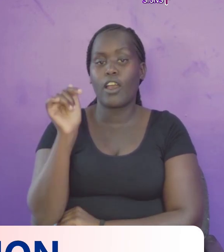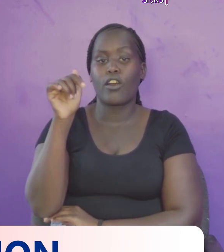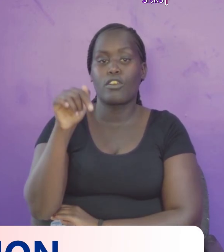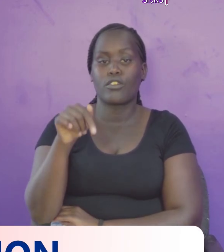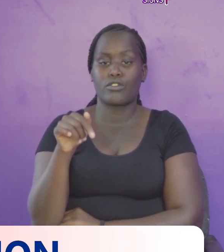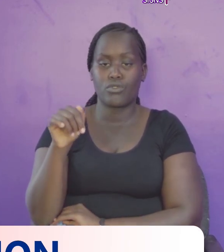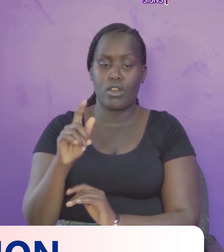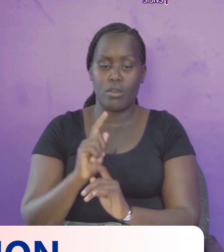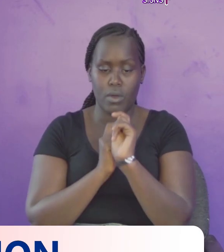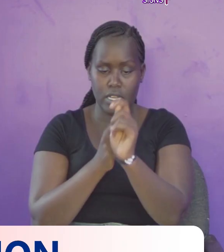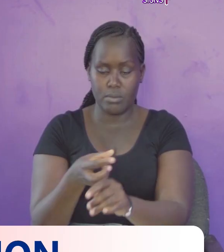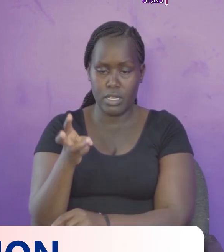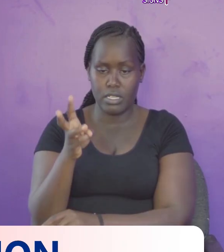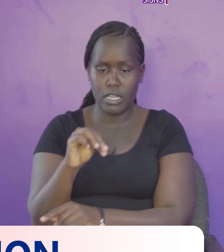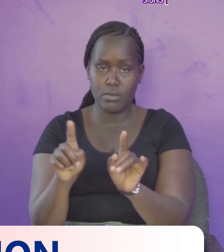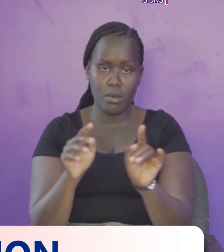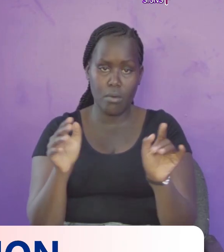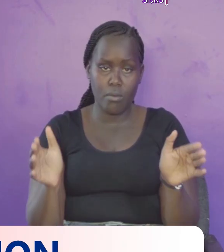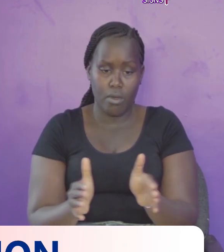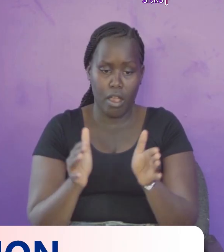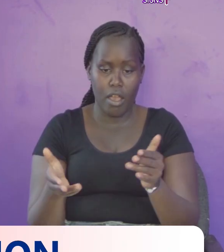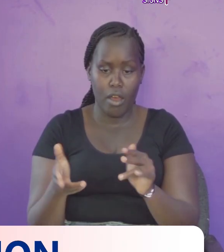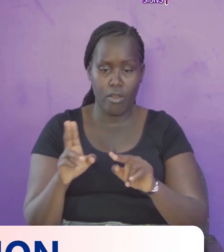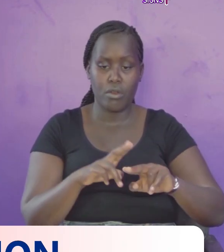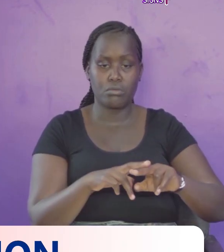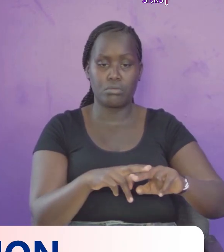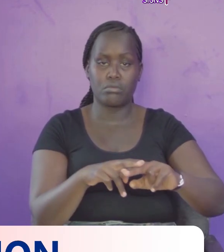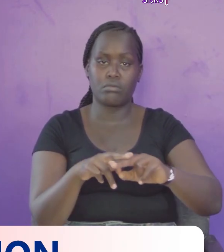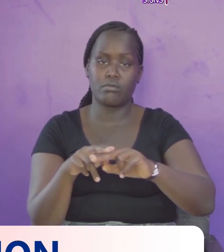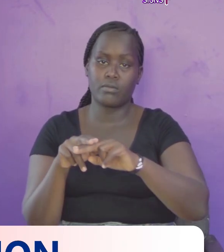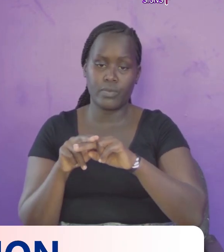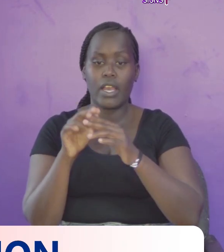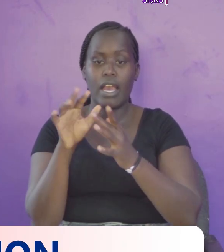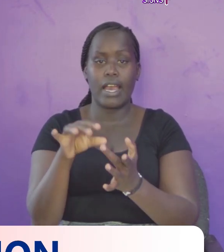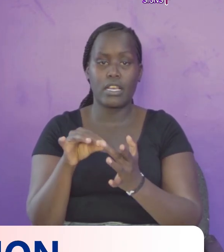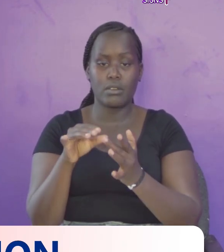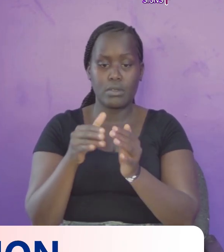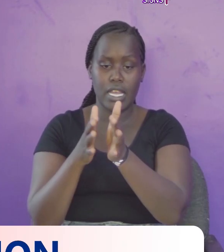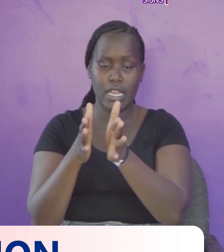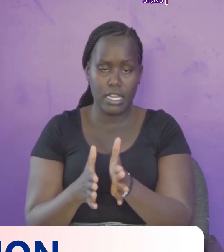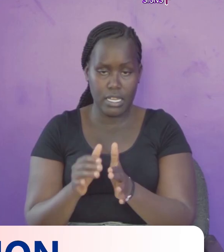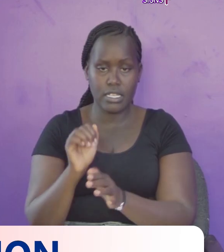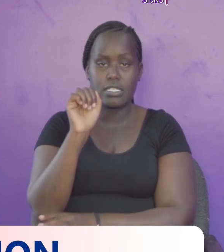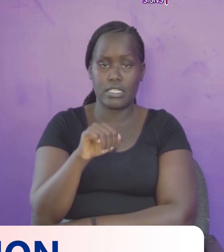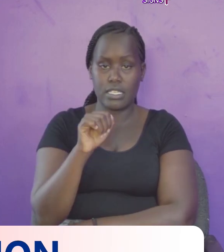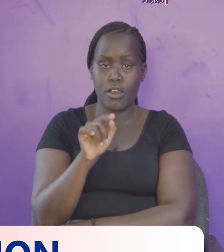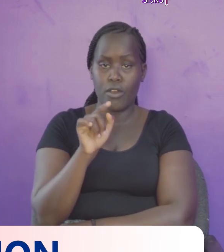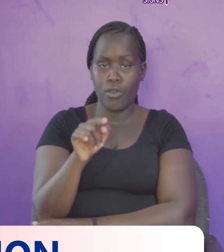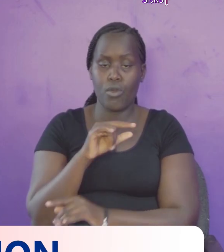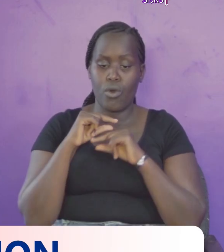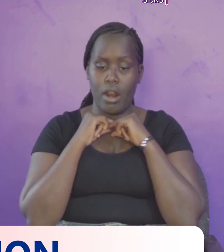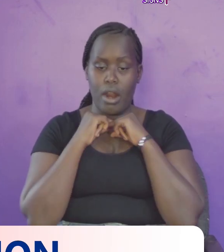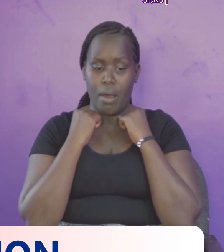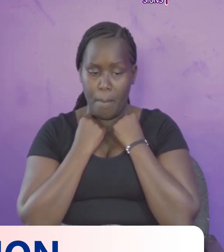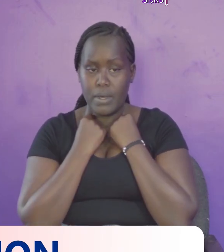we are respecting them, and we are encouraging you to sit down, especially leaders. Yeah, you are a pastor, you